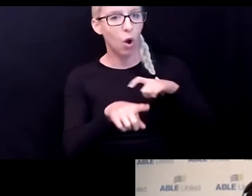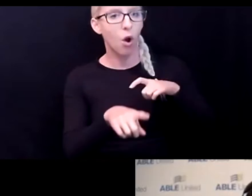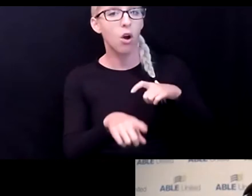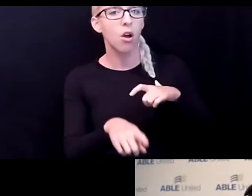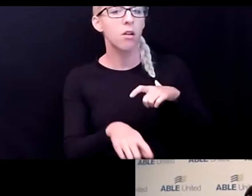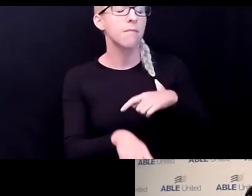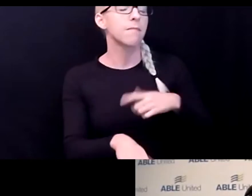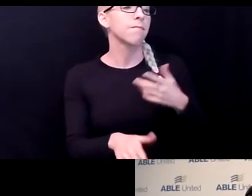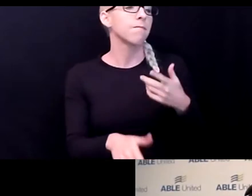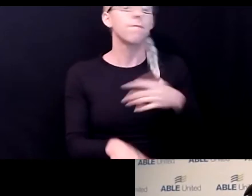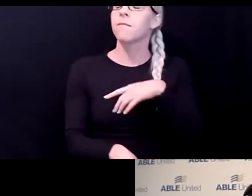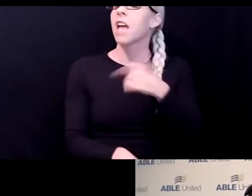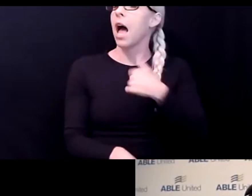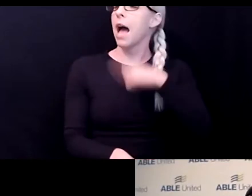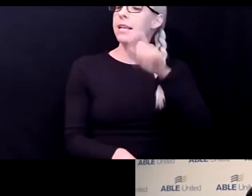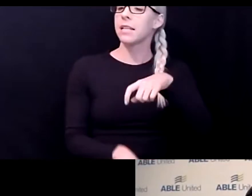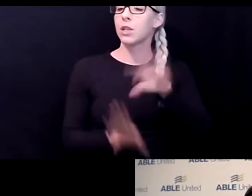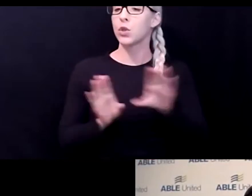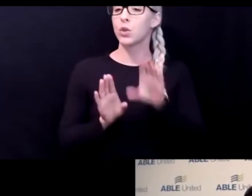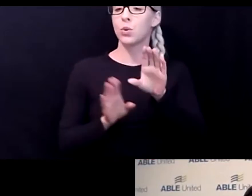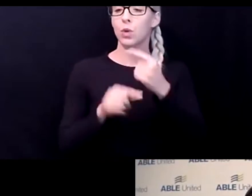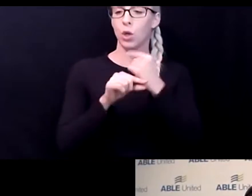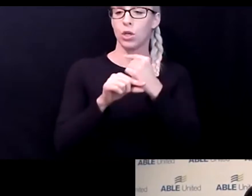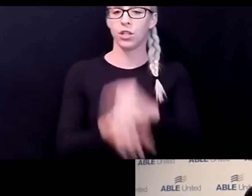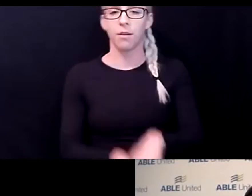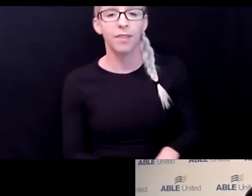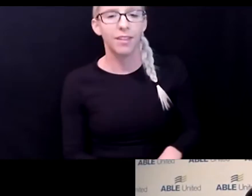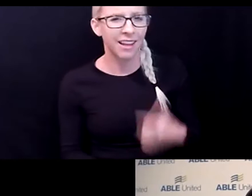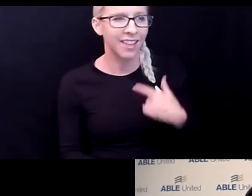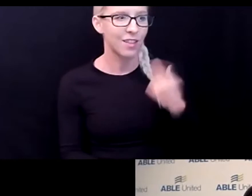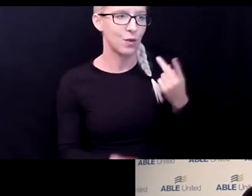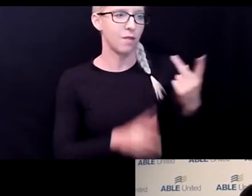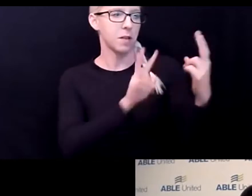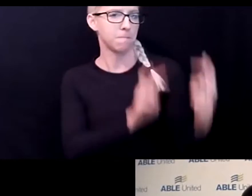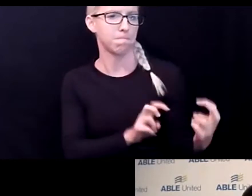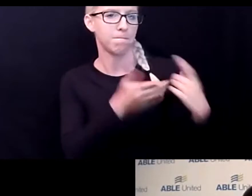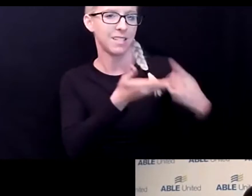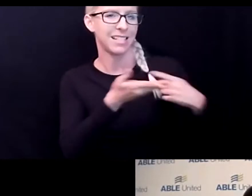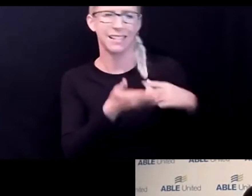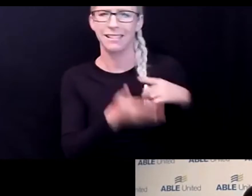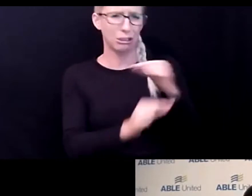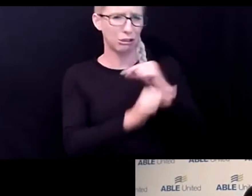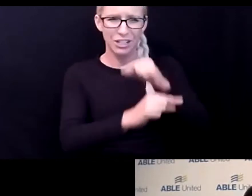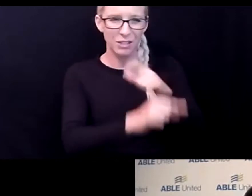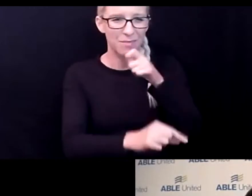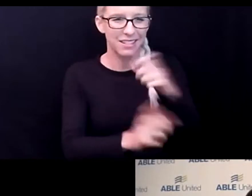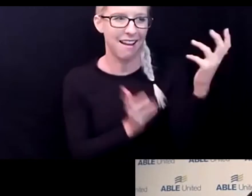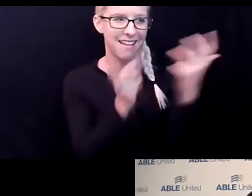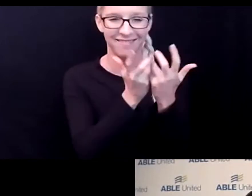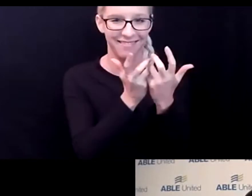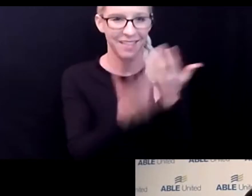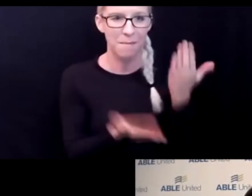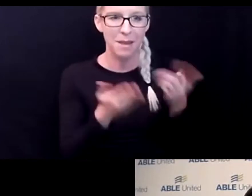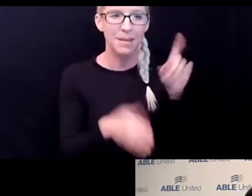guardianship. And by the time I'm done speaking with them, a guardianship is not what they need. Maybe it's an advocacy, or maybe they can sign documents. So if you